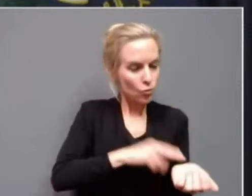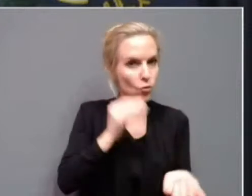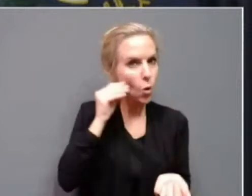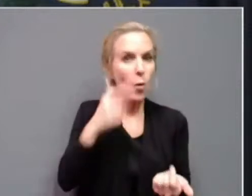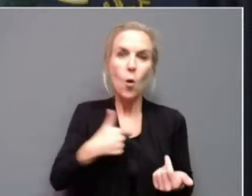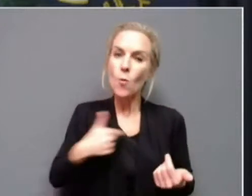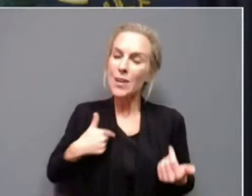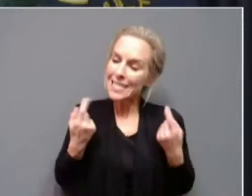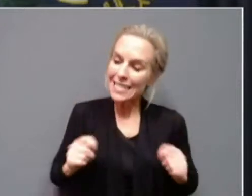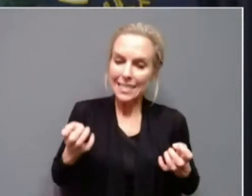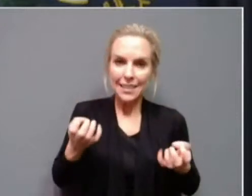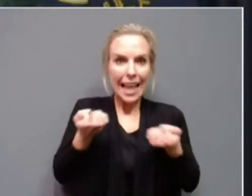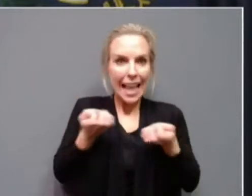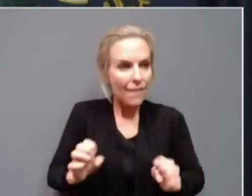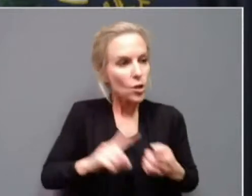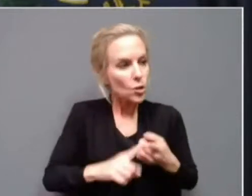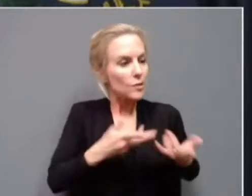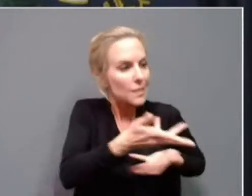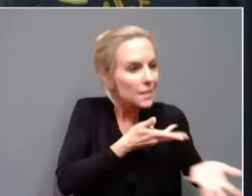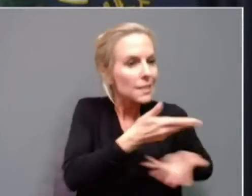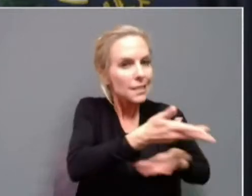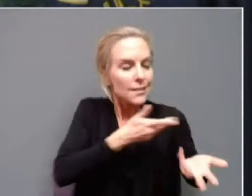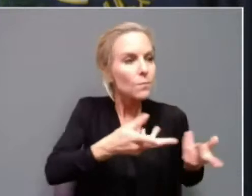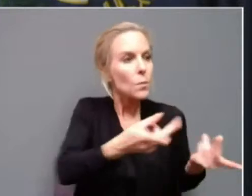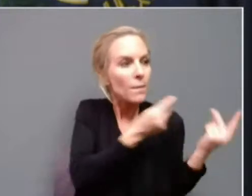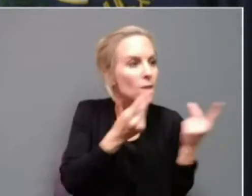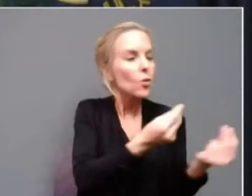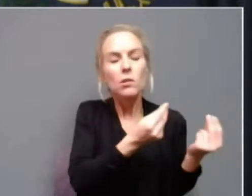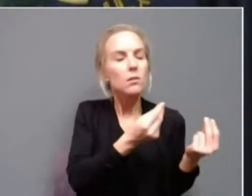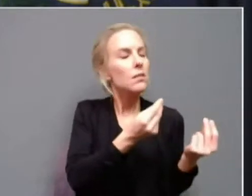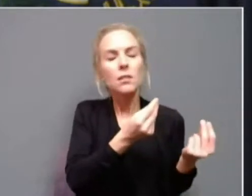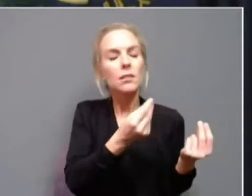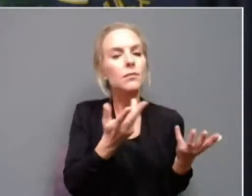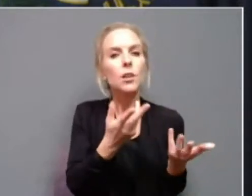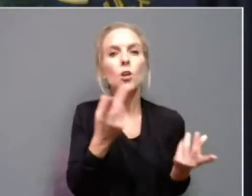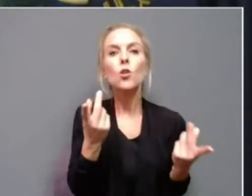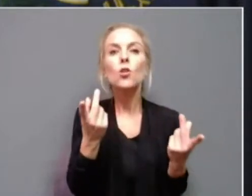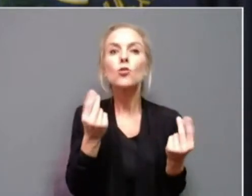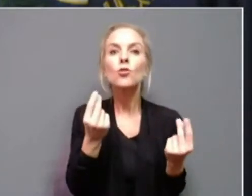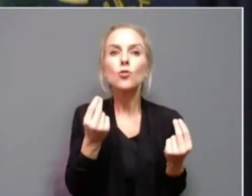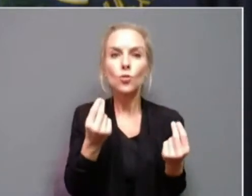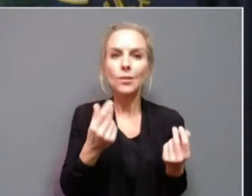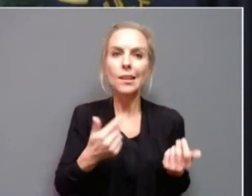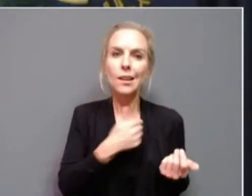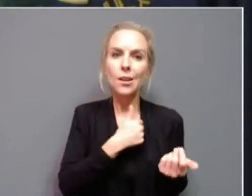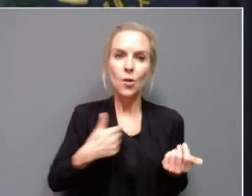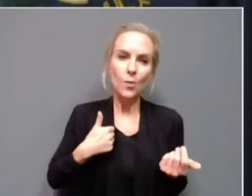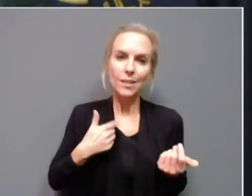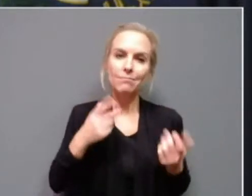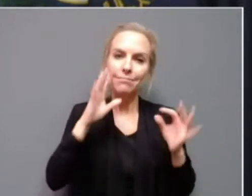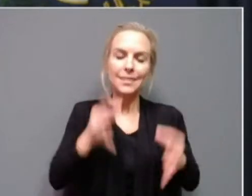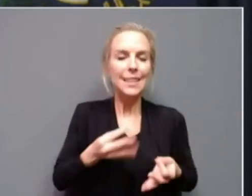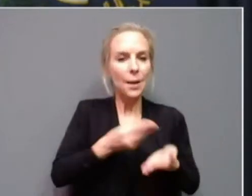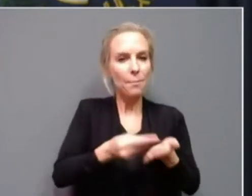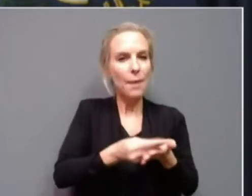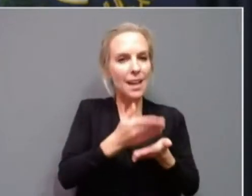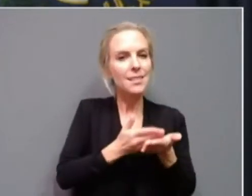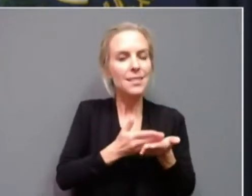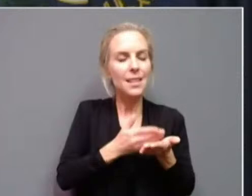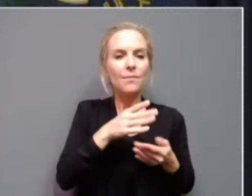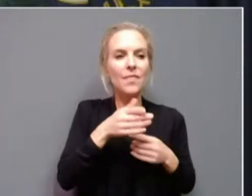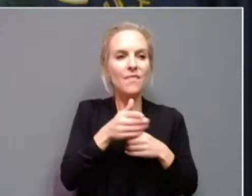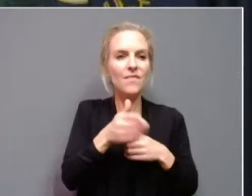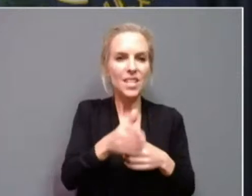But so one of the things we did to combat that is get some of our veterans' little beta fish. Joni got it for him. Old Red. So we said,